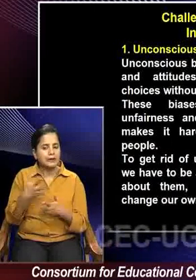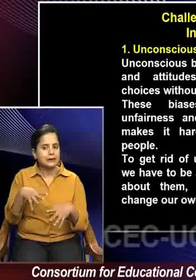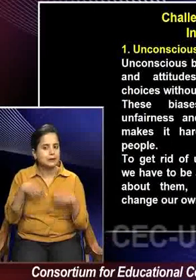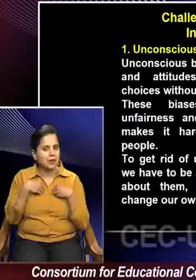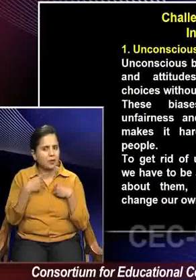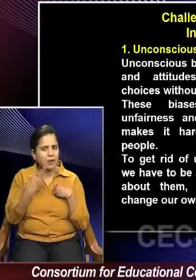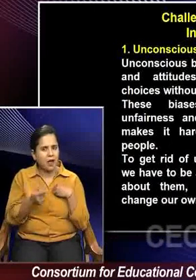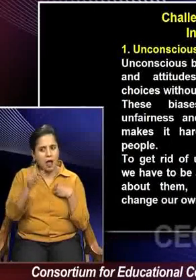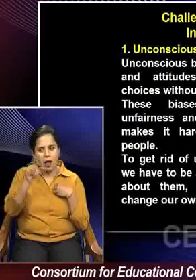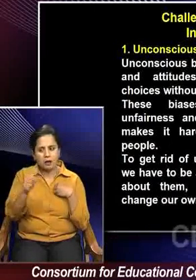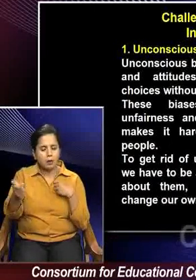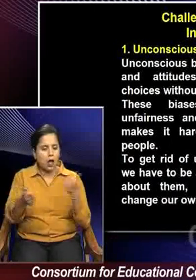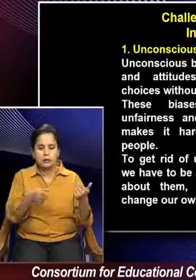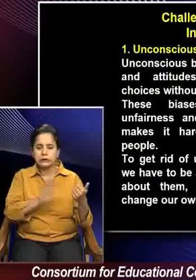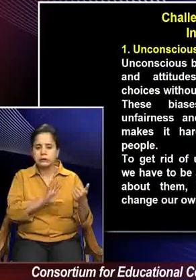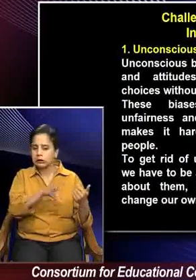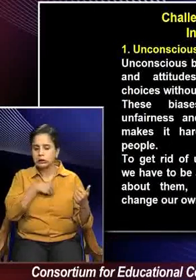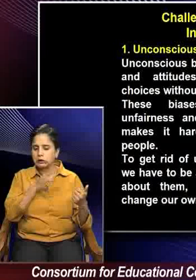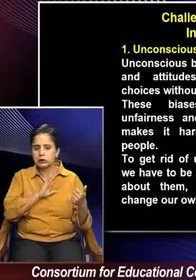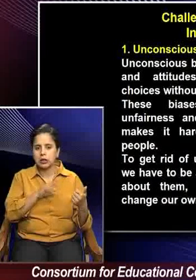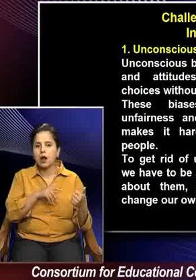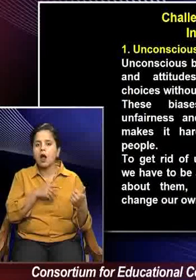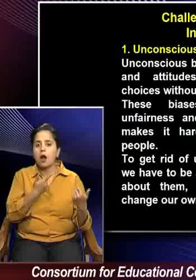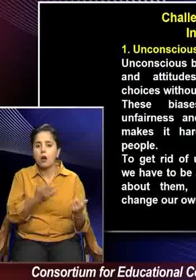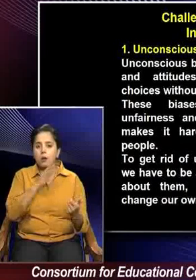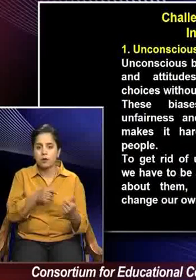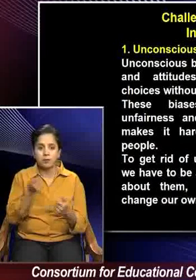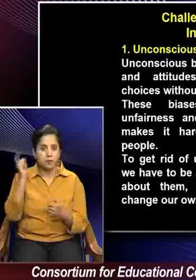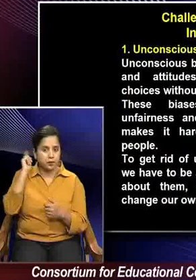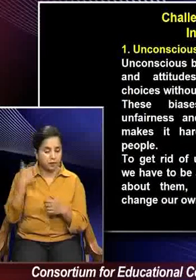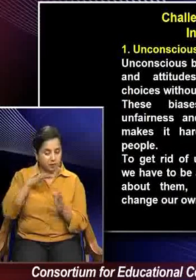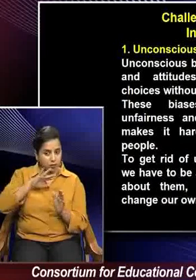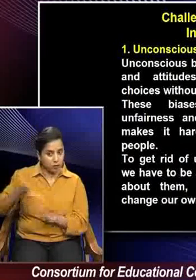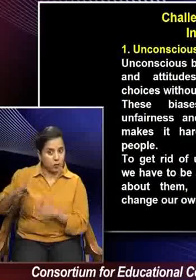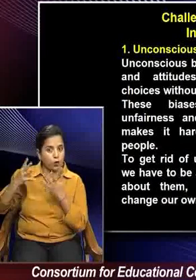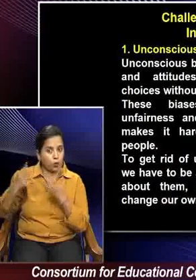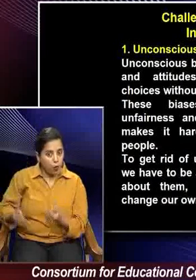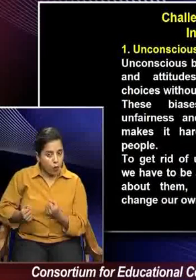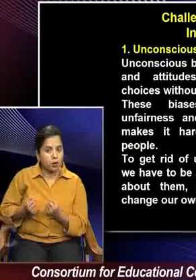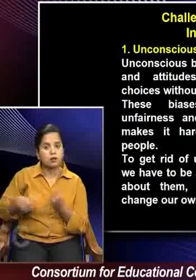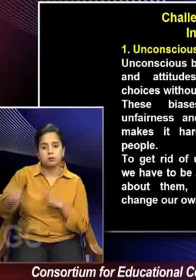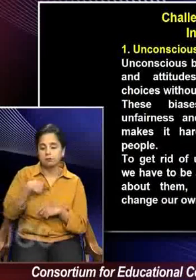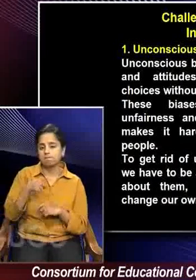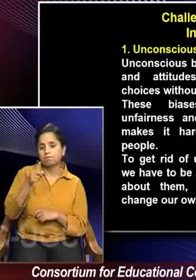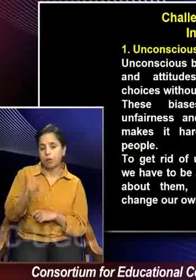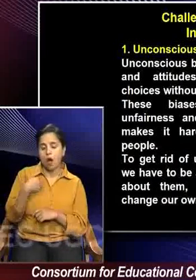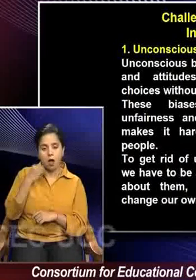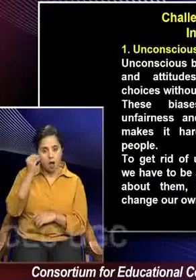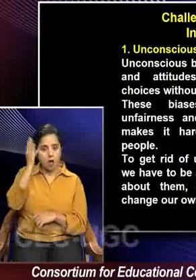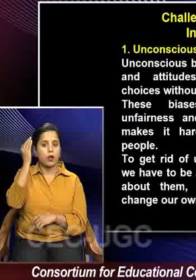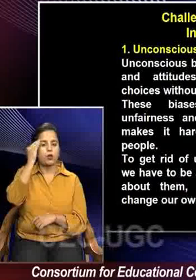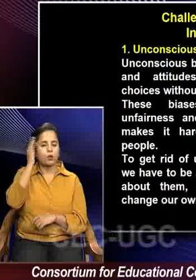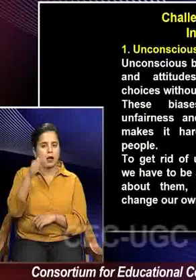the other people. And to get rid of unconscious biasness, we have to be aware of